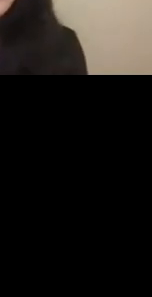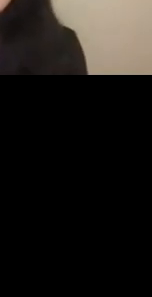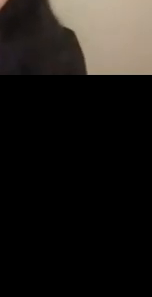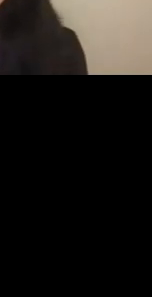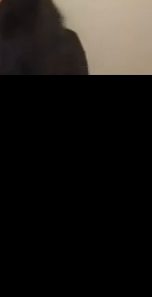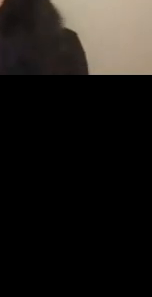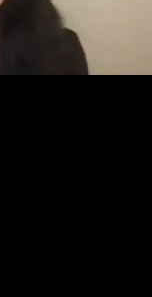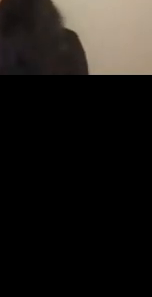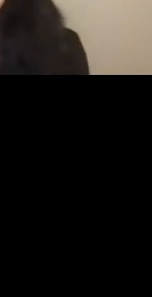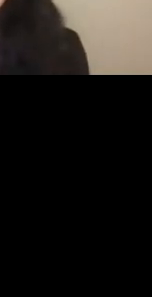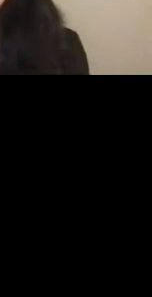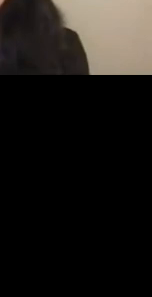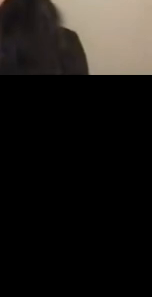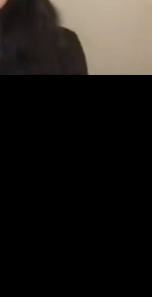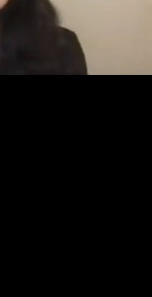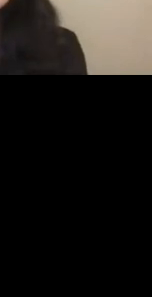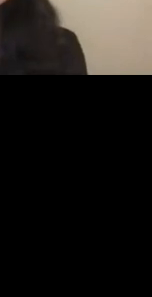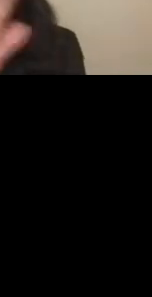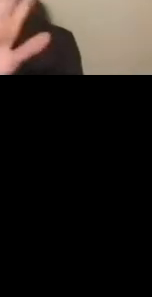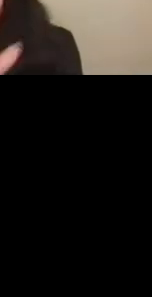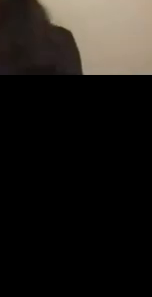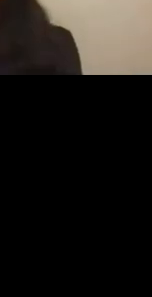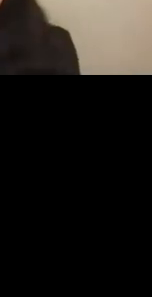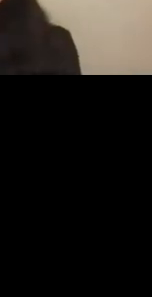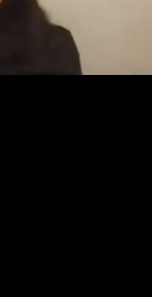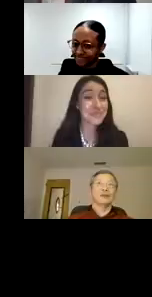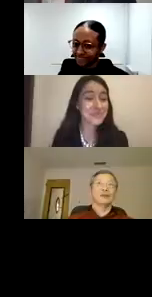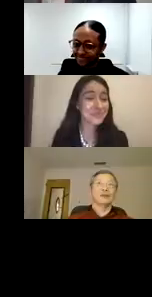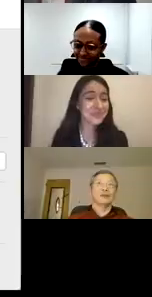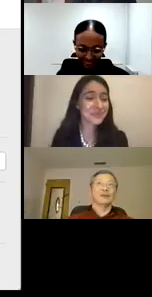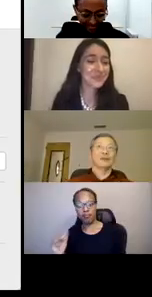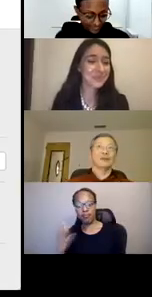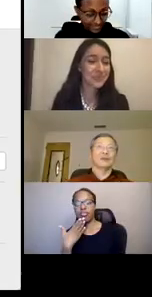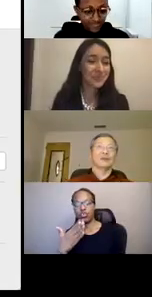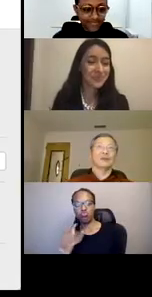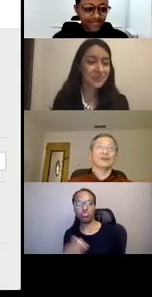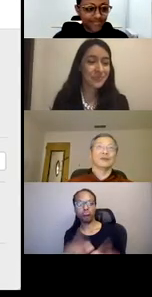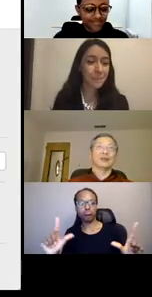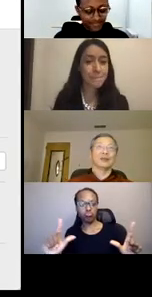you. And Andy, I know you have some slides, so William, thank you for pulling those up.